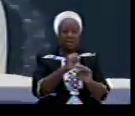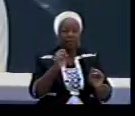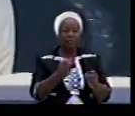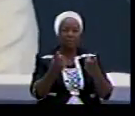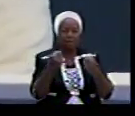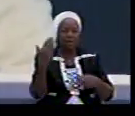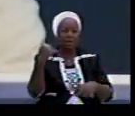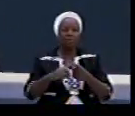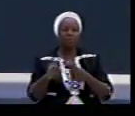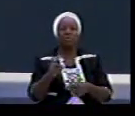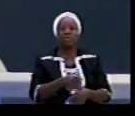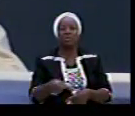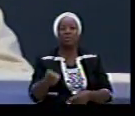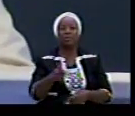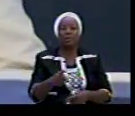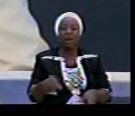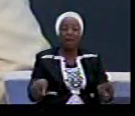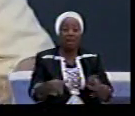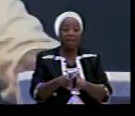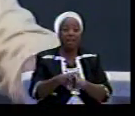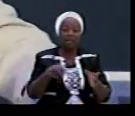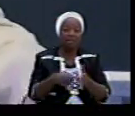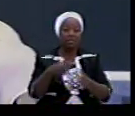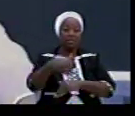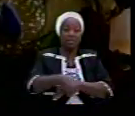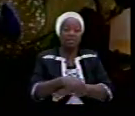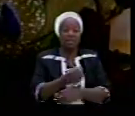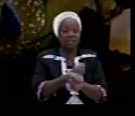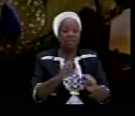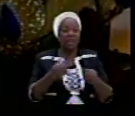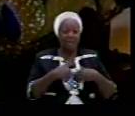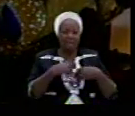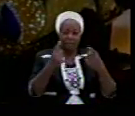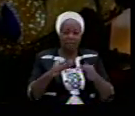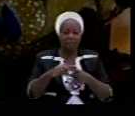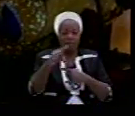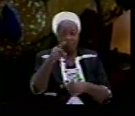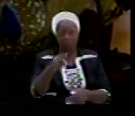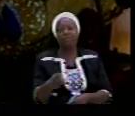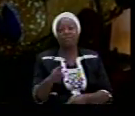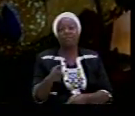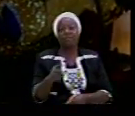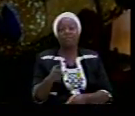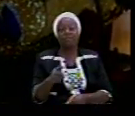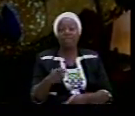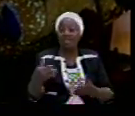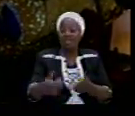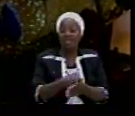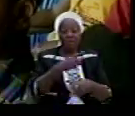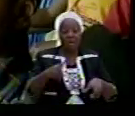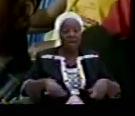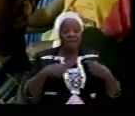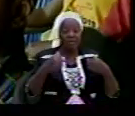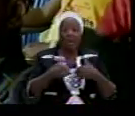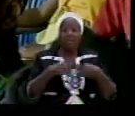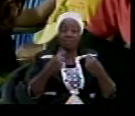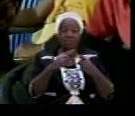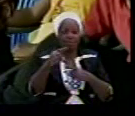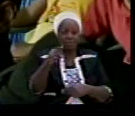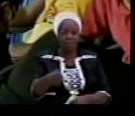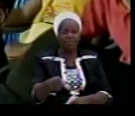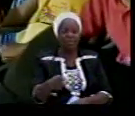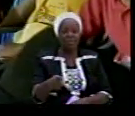them. Like tonight, salvation has come to you. New life has come to you. And